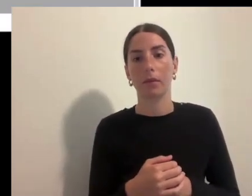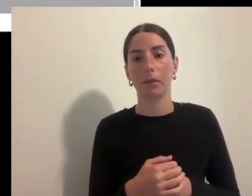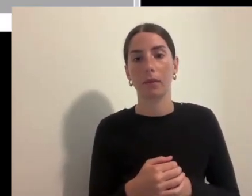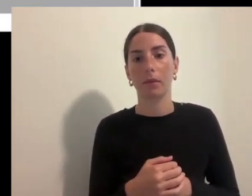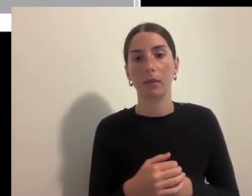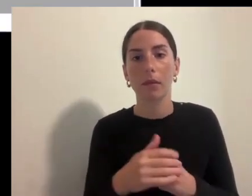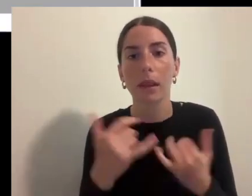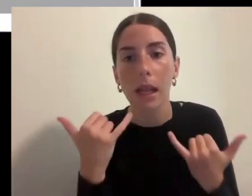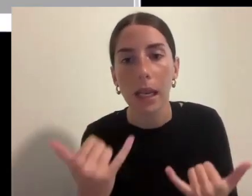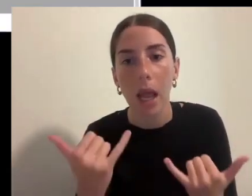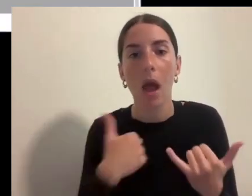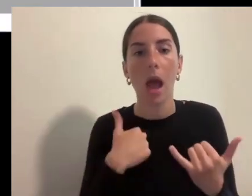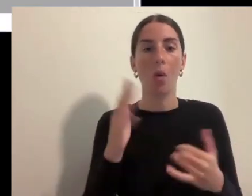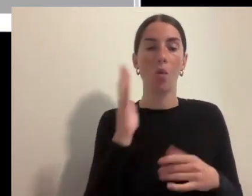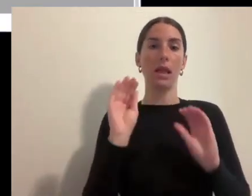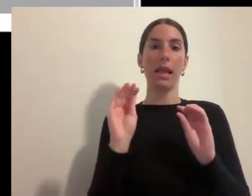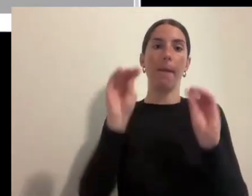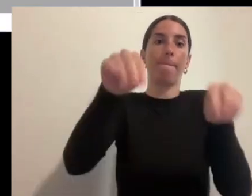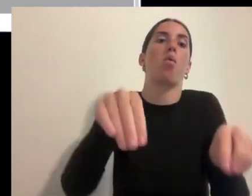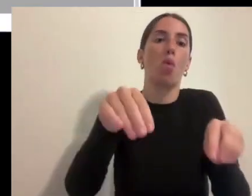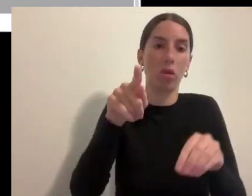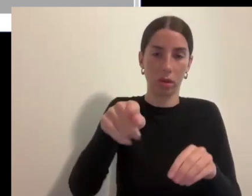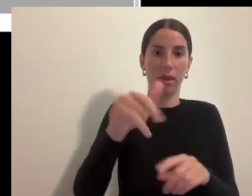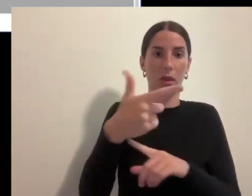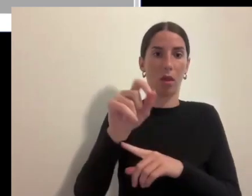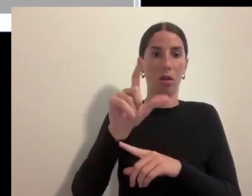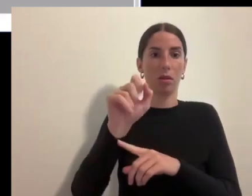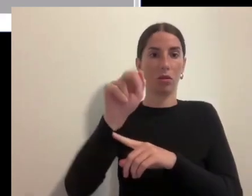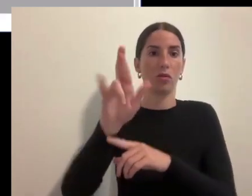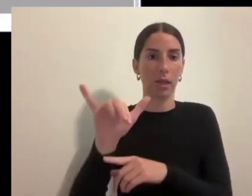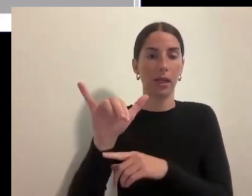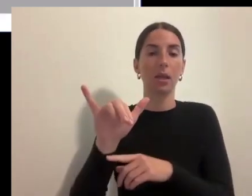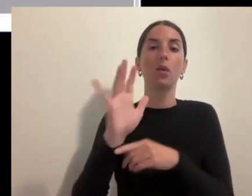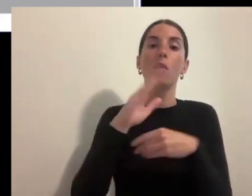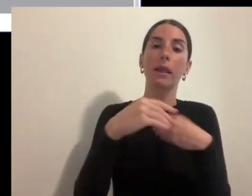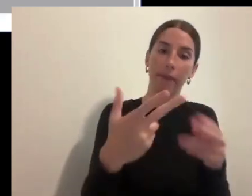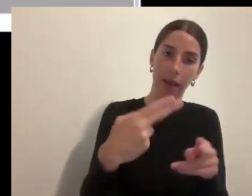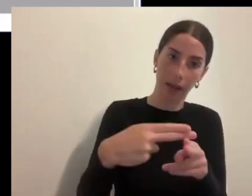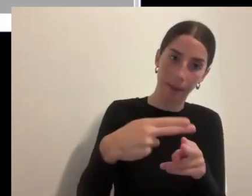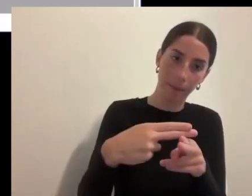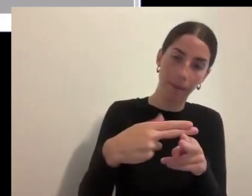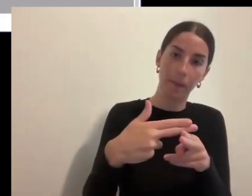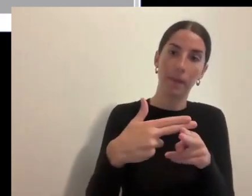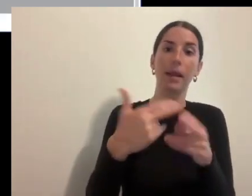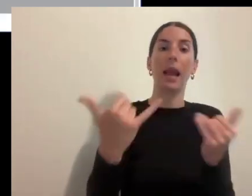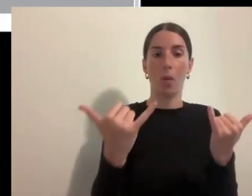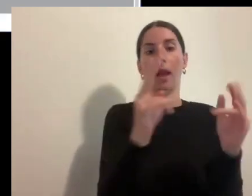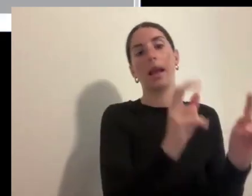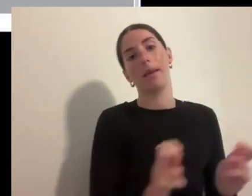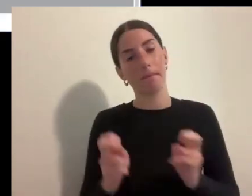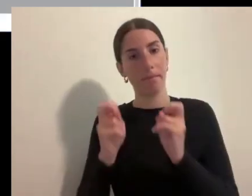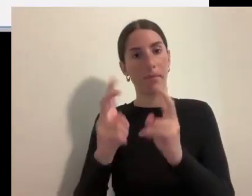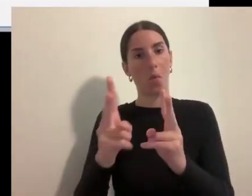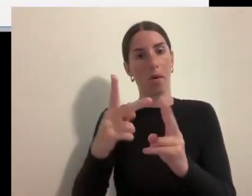I'm going to import that glossary. So first I gave it a name. Now I'm going to import the